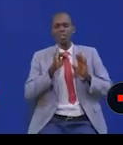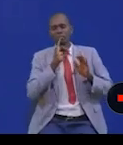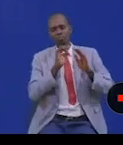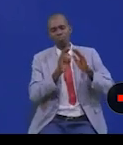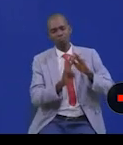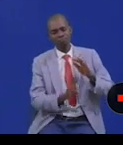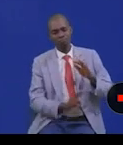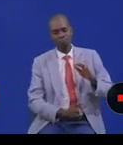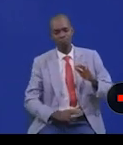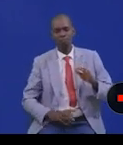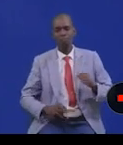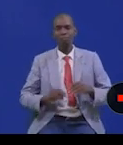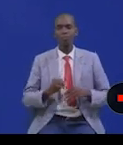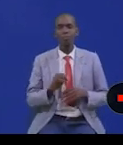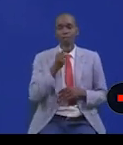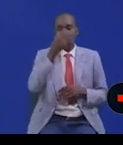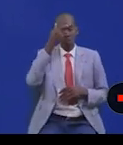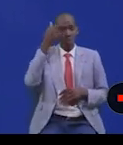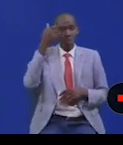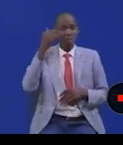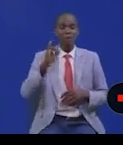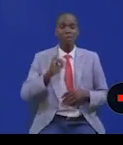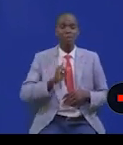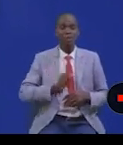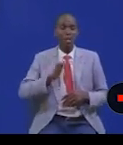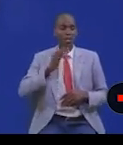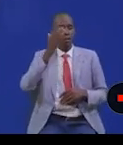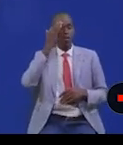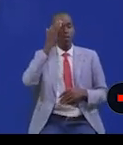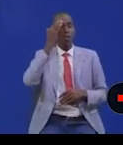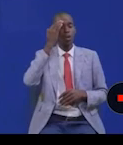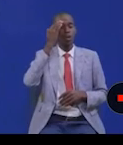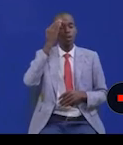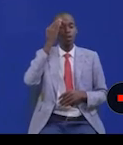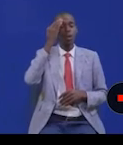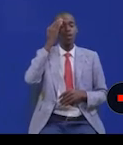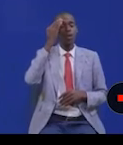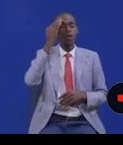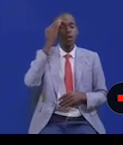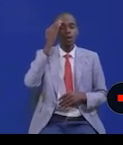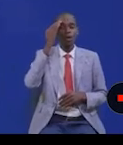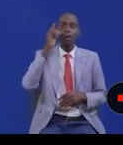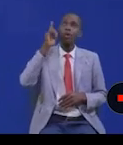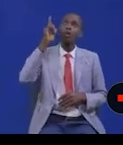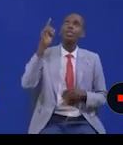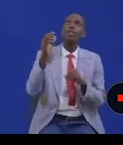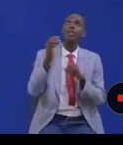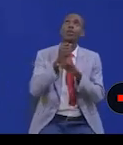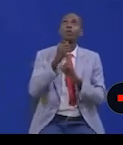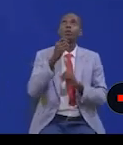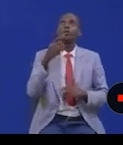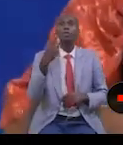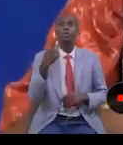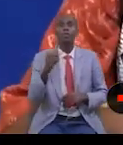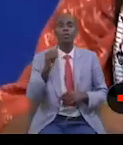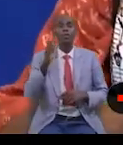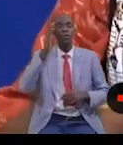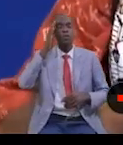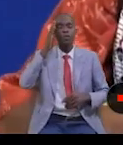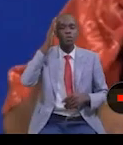is gone. Because I know, yes, I know, he holds